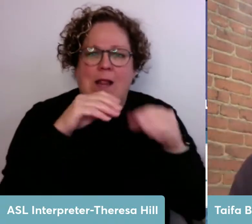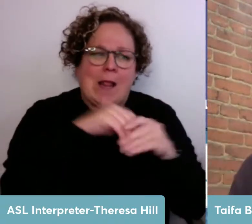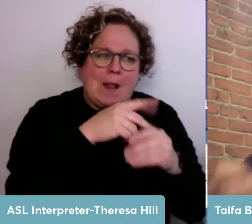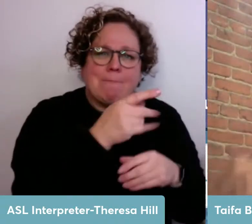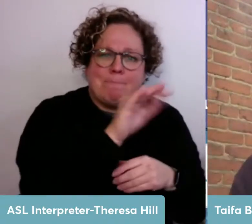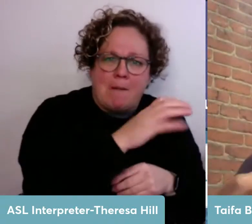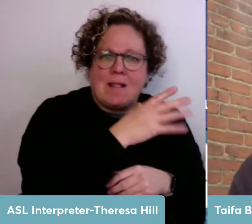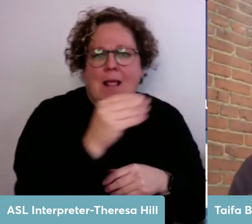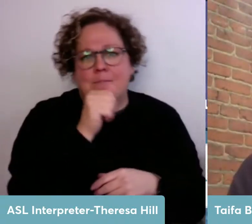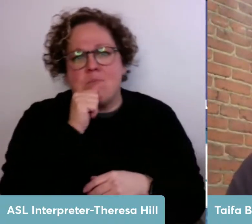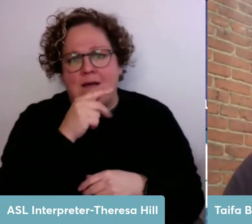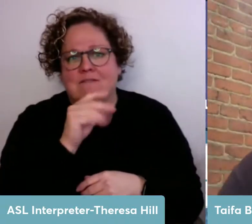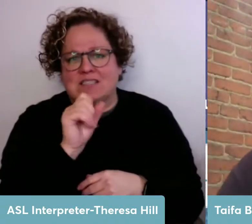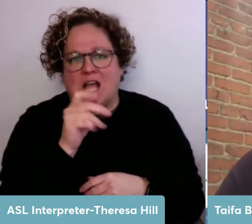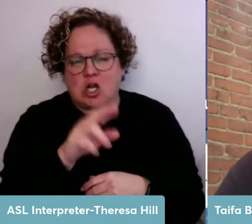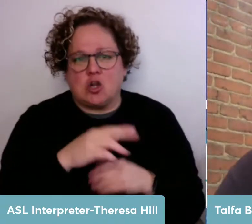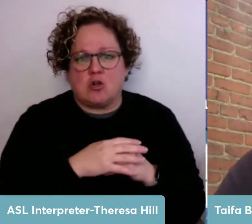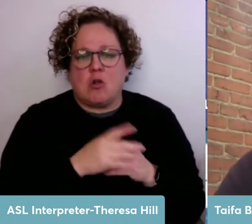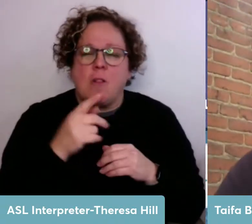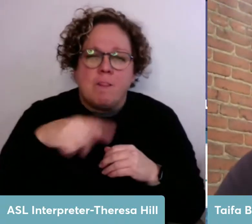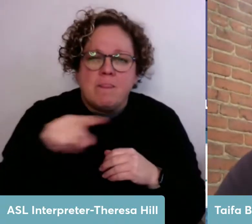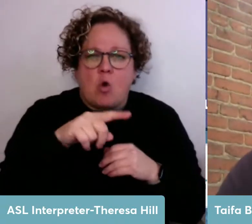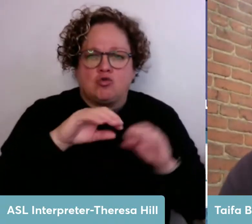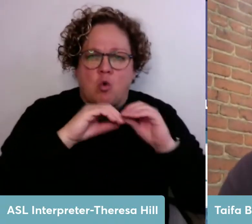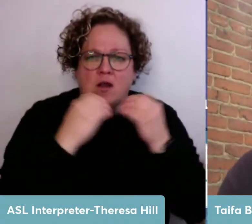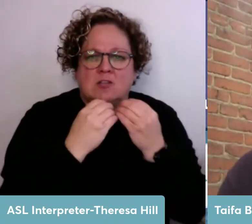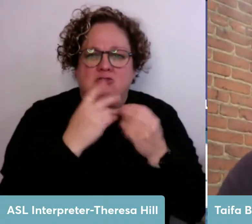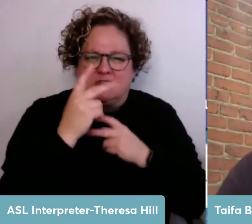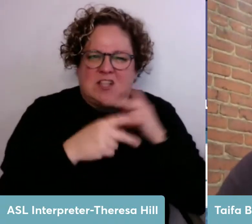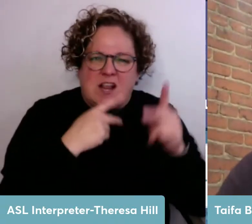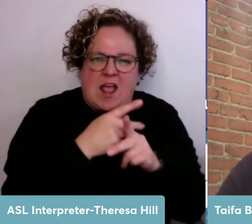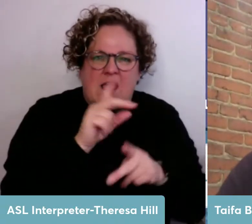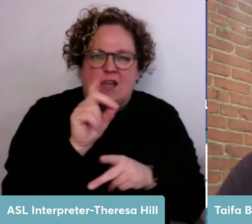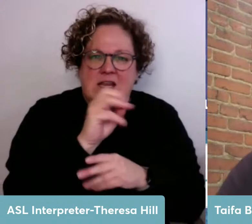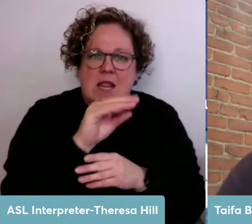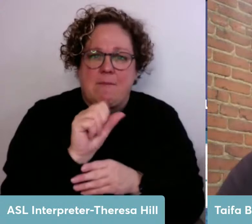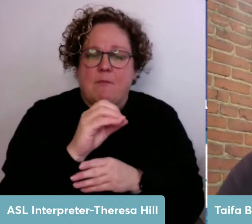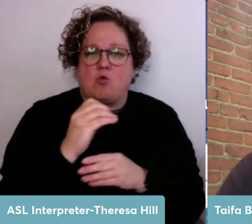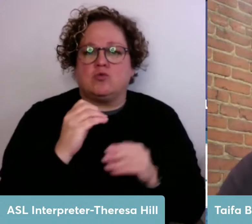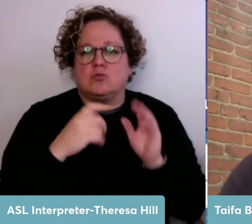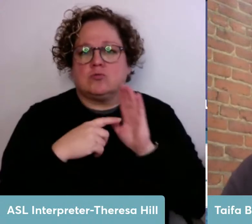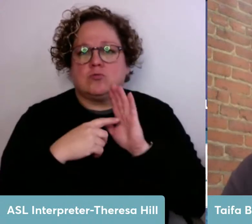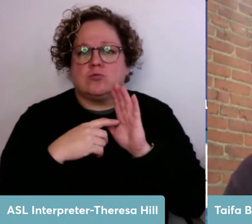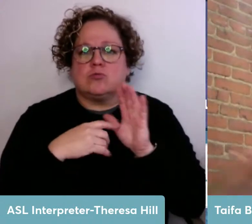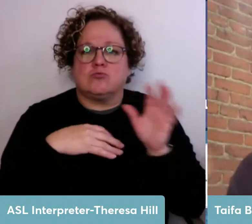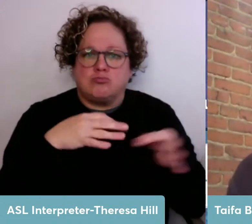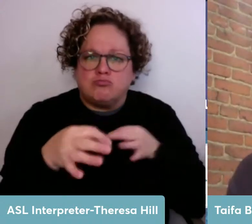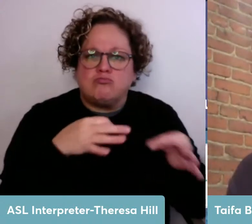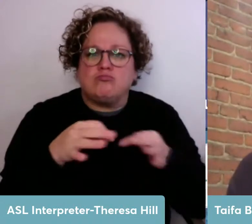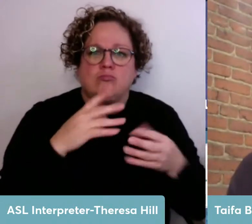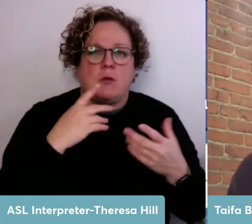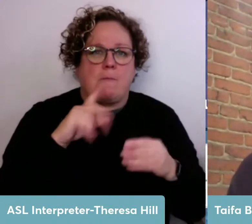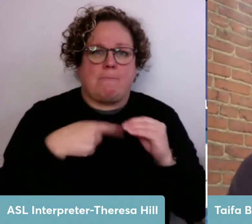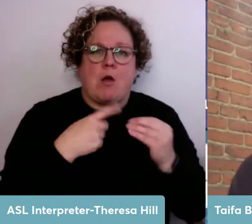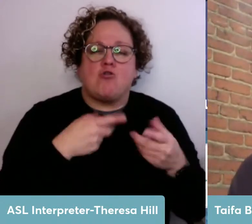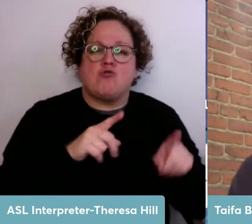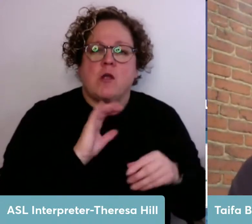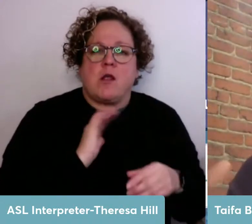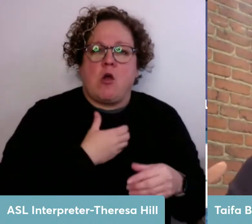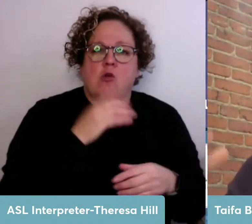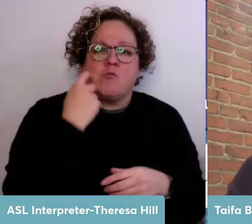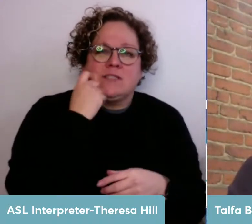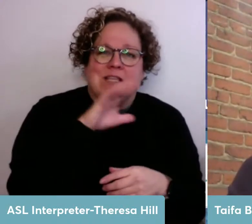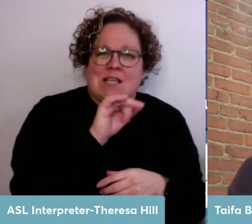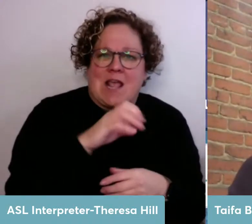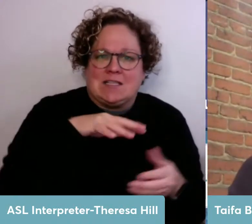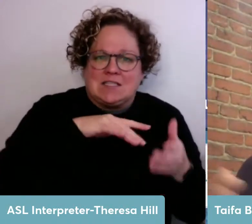are the kinds of grassroots organizations that Demos featured in our recent case studies, like Pittsburgh United, who